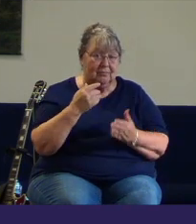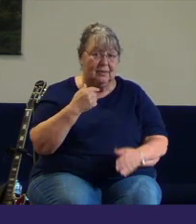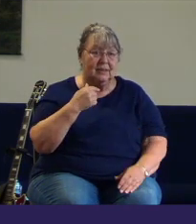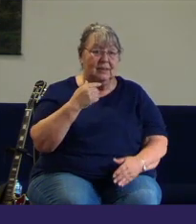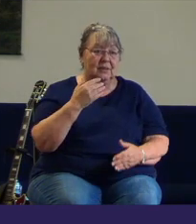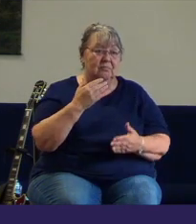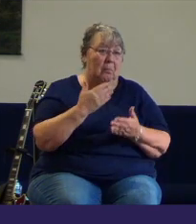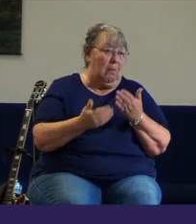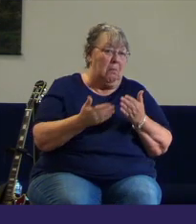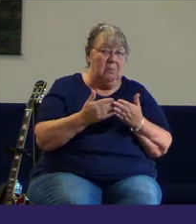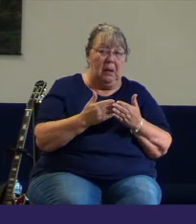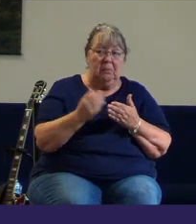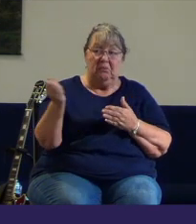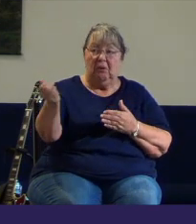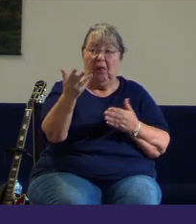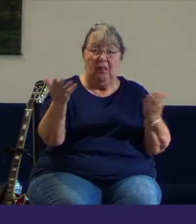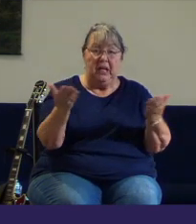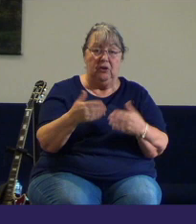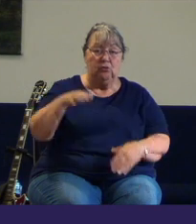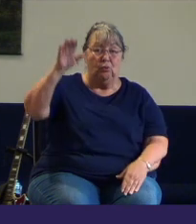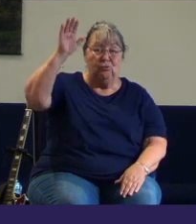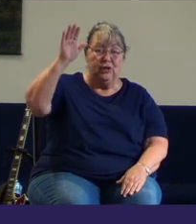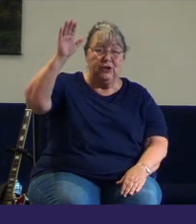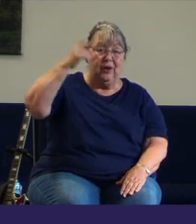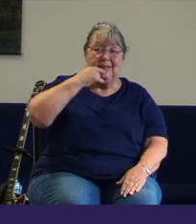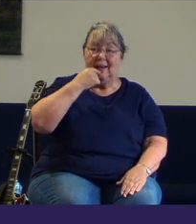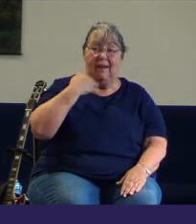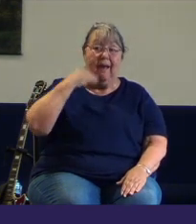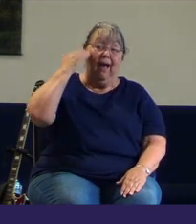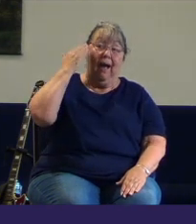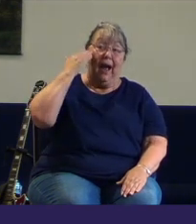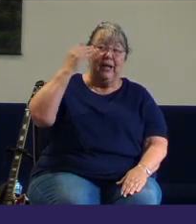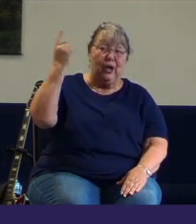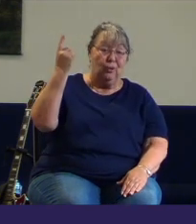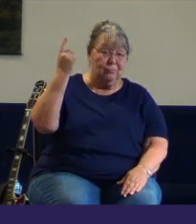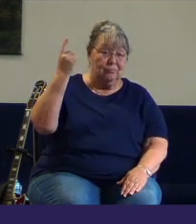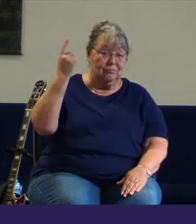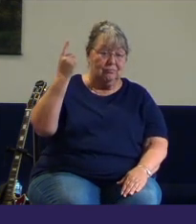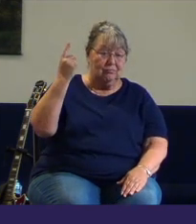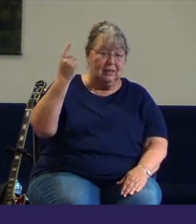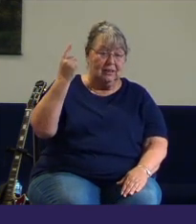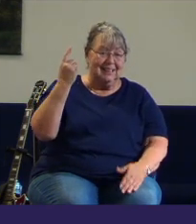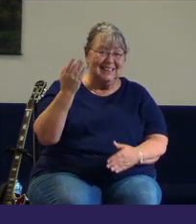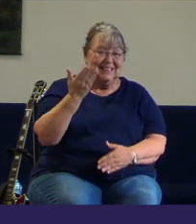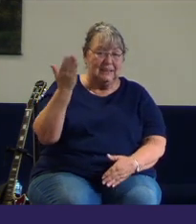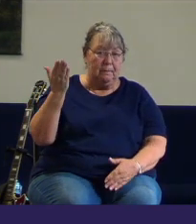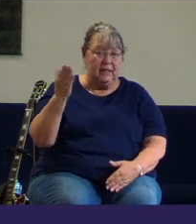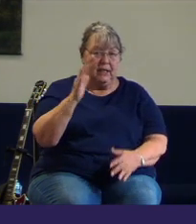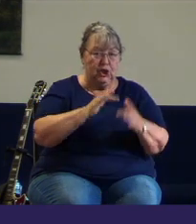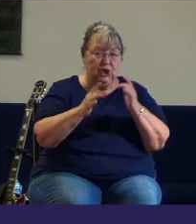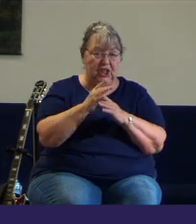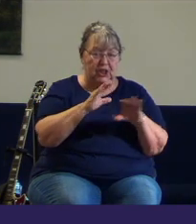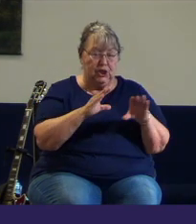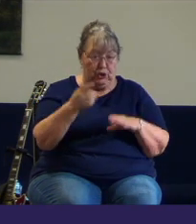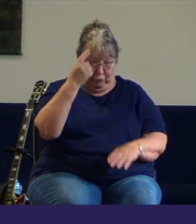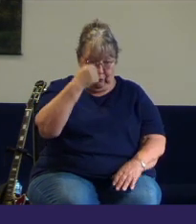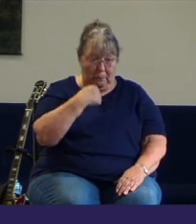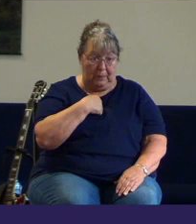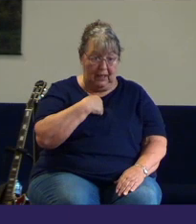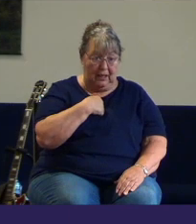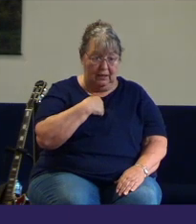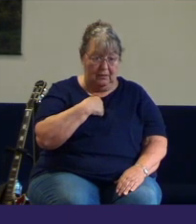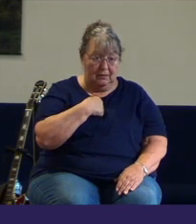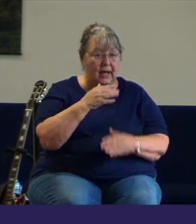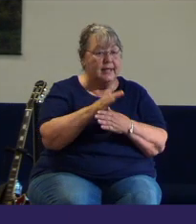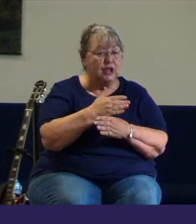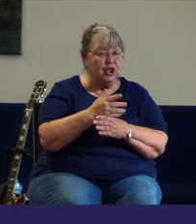me. Next Sunday, we'll have some time to give testimonies, okay? We'll hear some testimonies from Sight and Sound in the story of David,